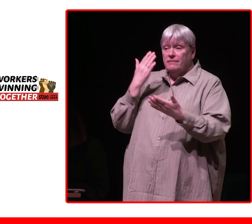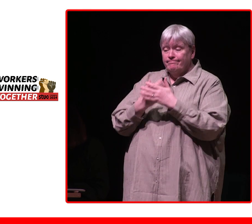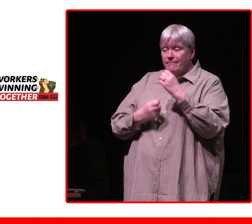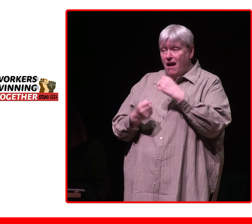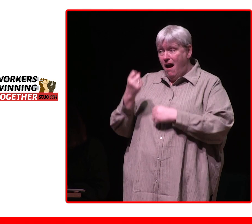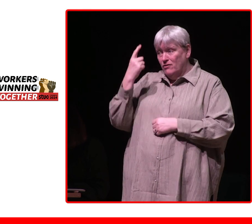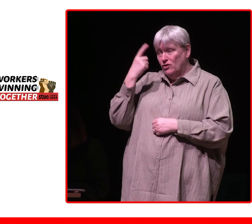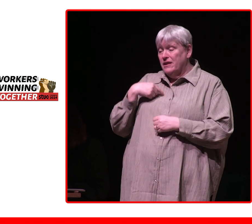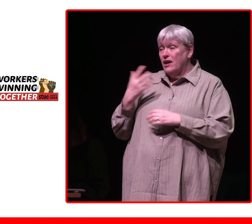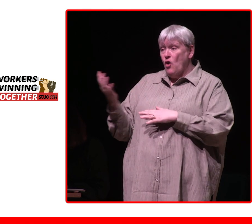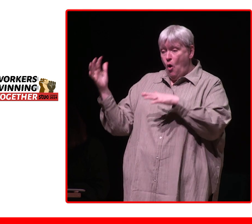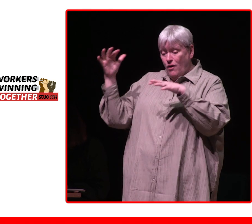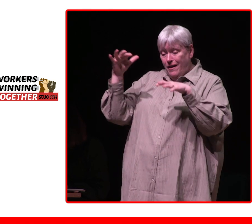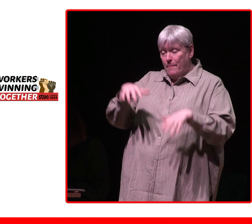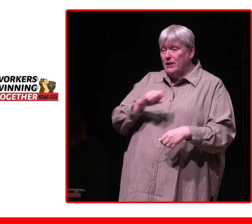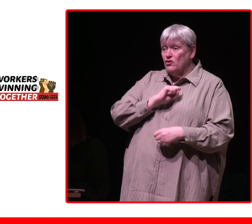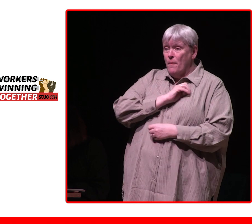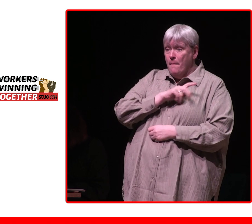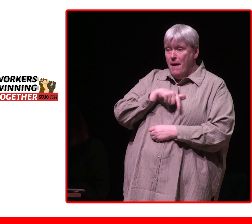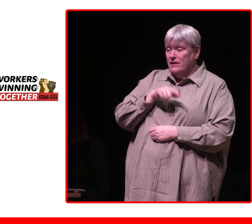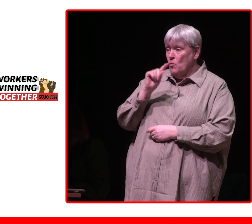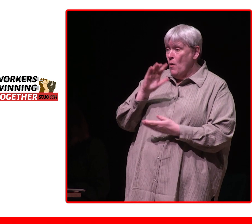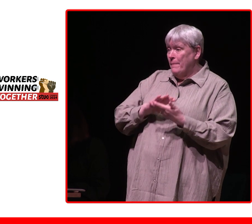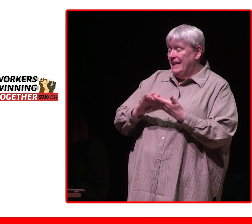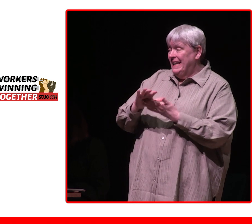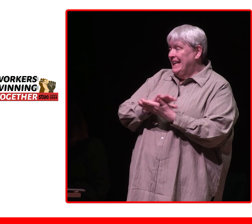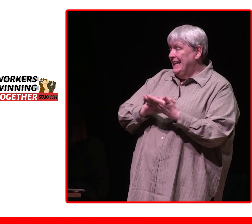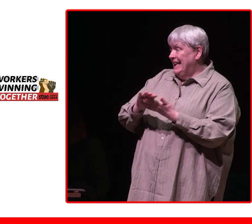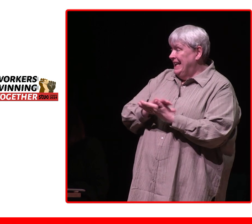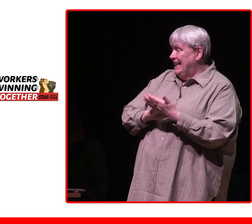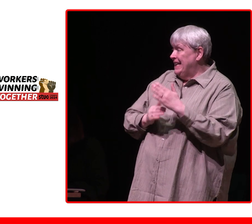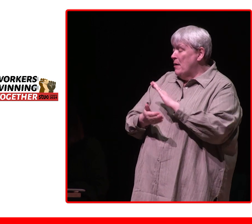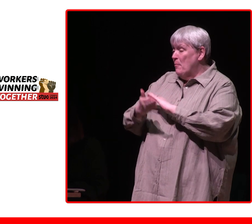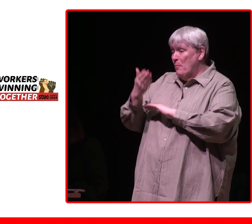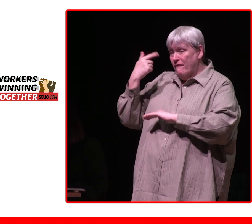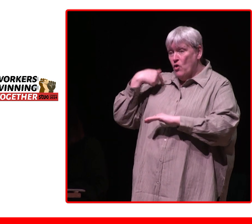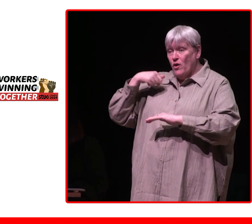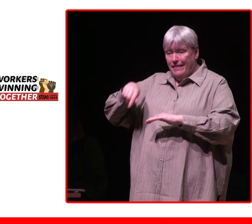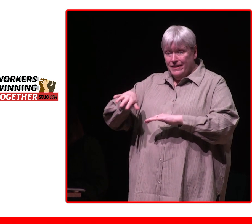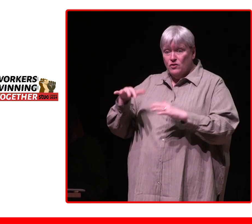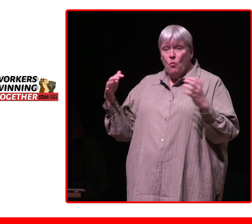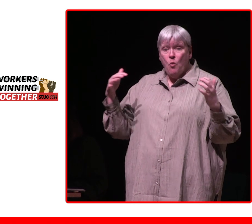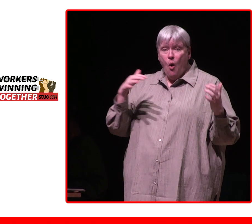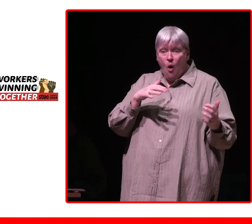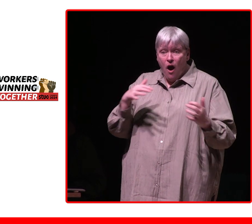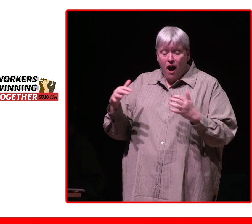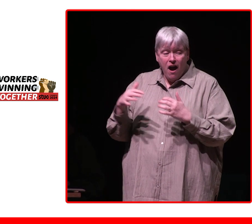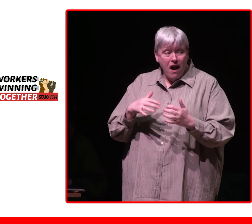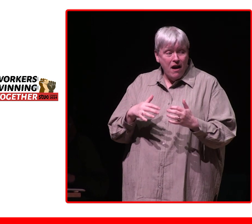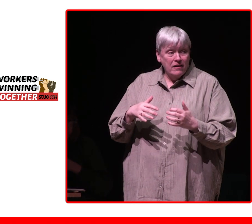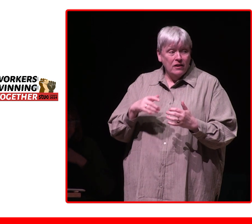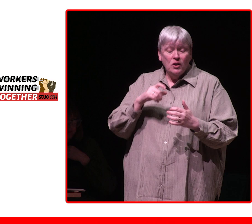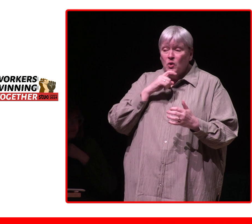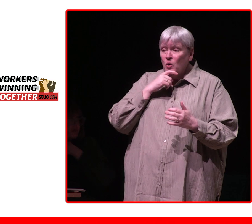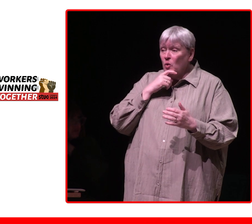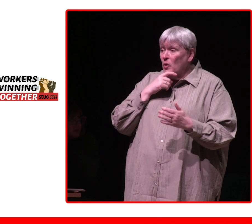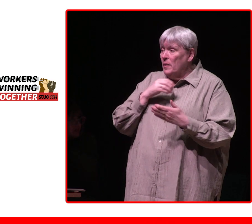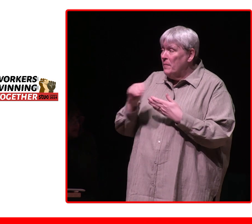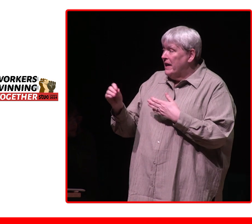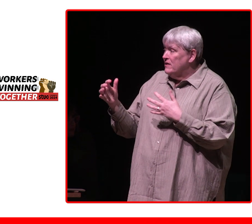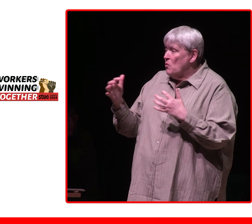of Palestine is and what it means long before this genocide. And who pays the price for